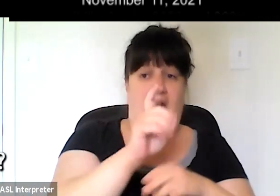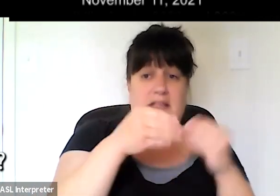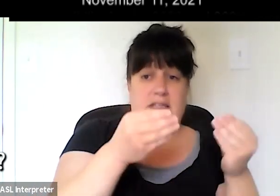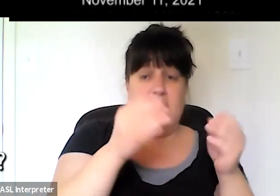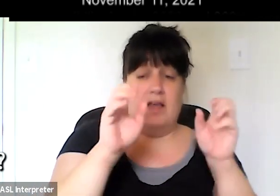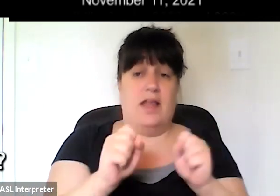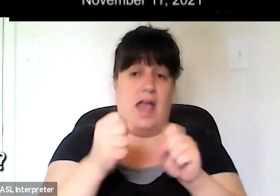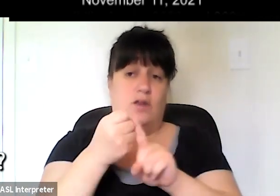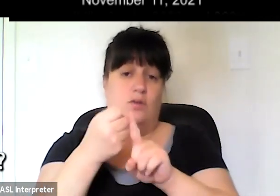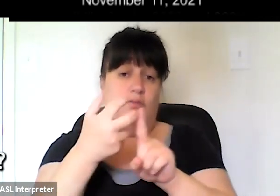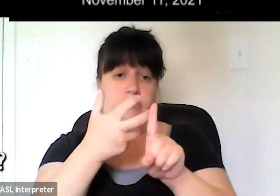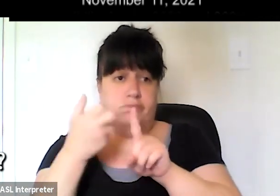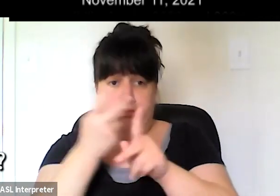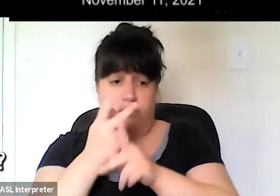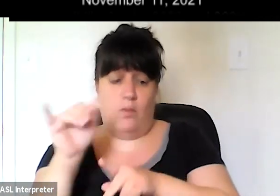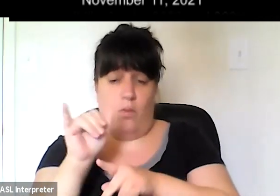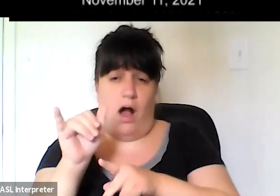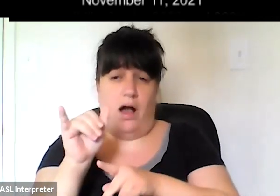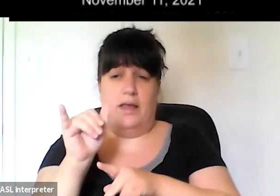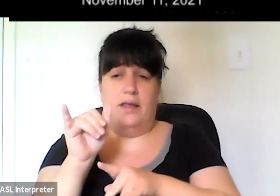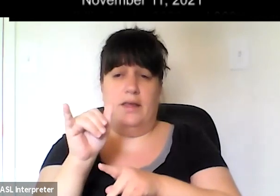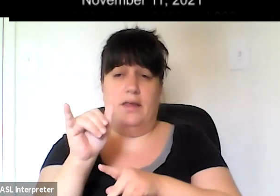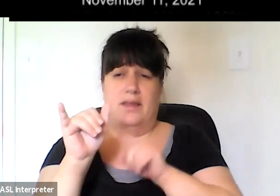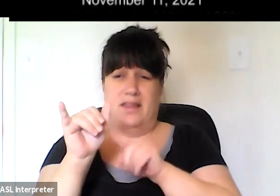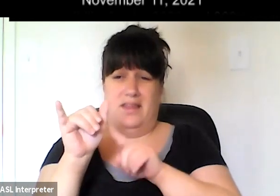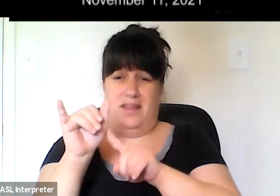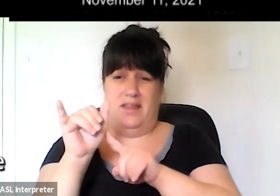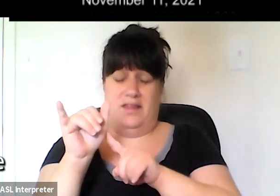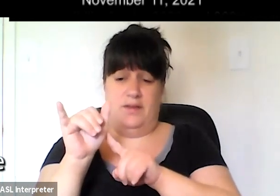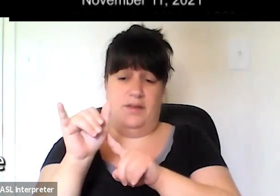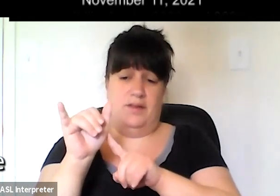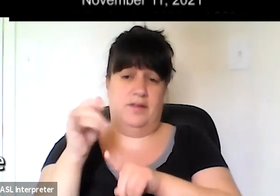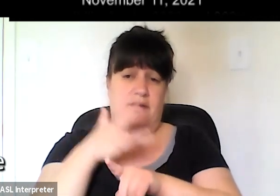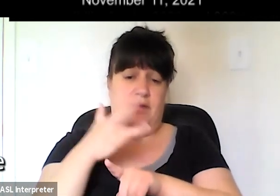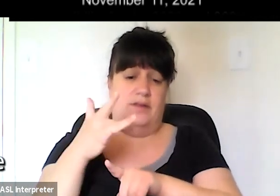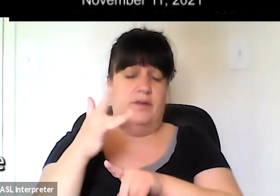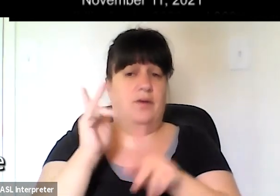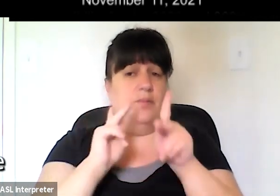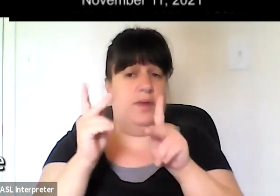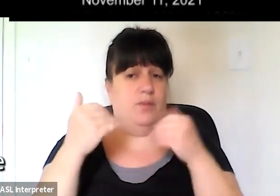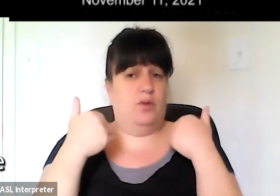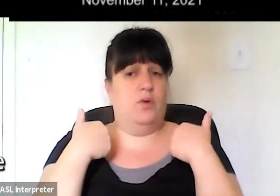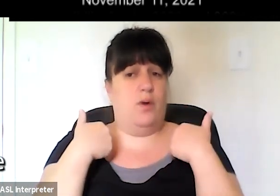you derive conclusion Y? And usually conclusion Y is geared towards people who have